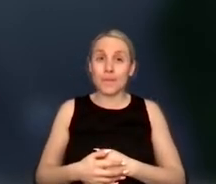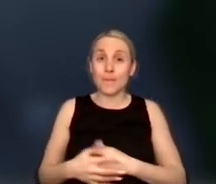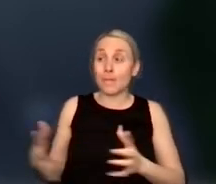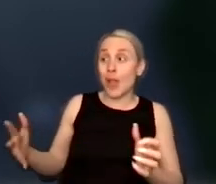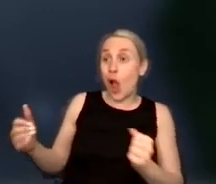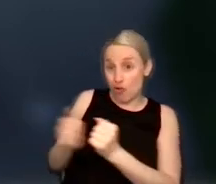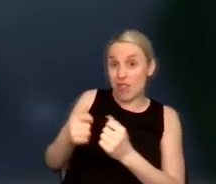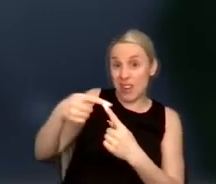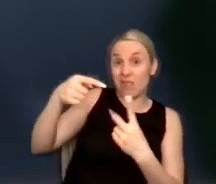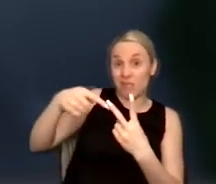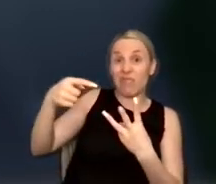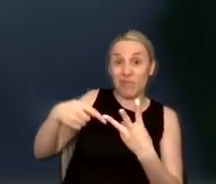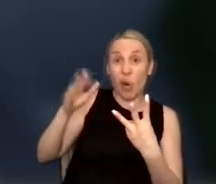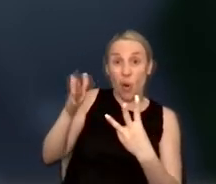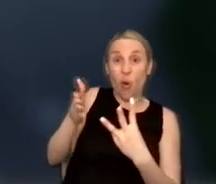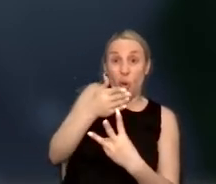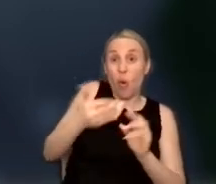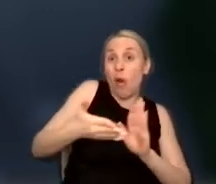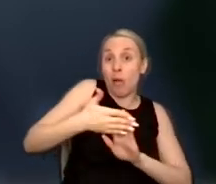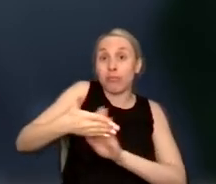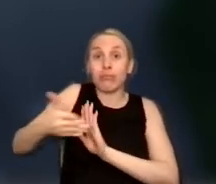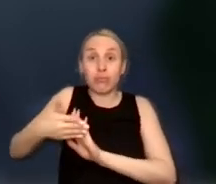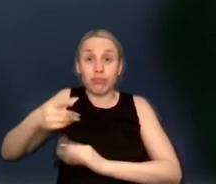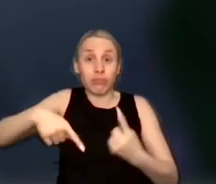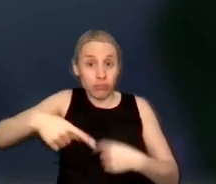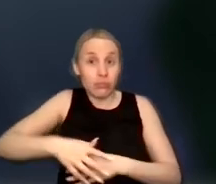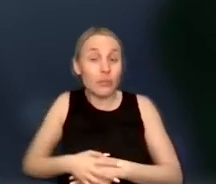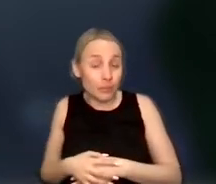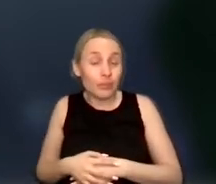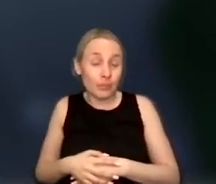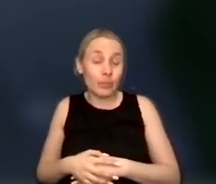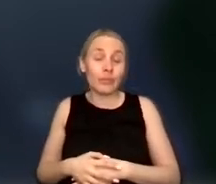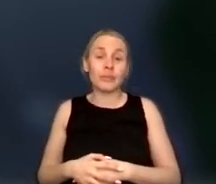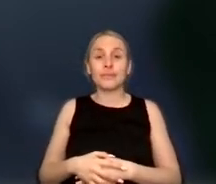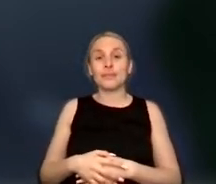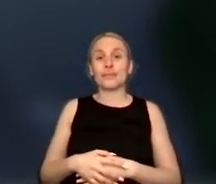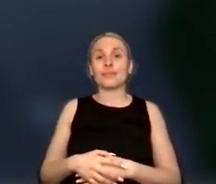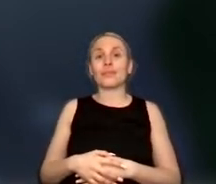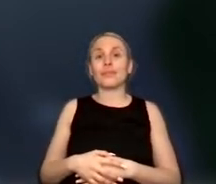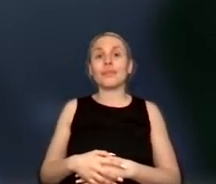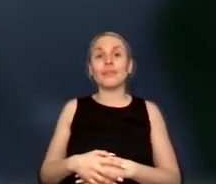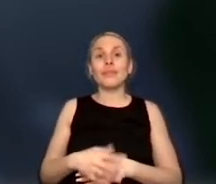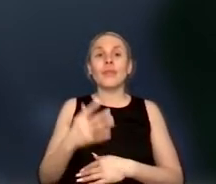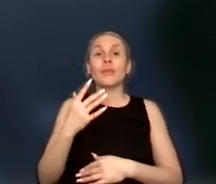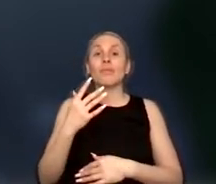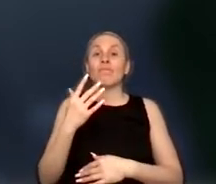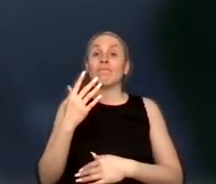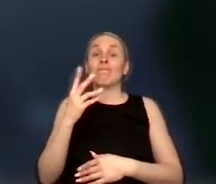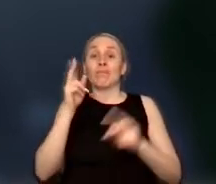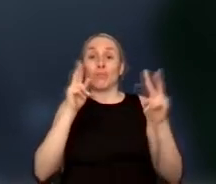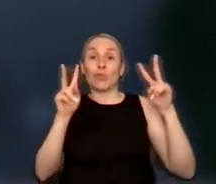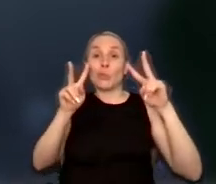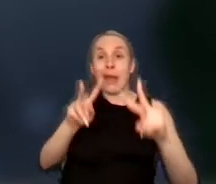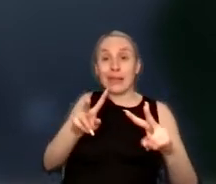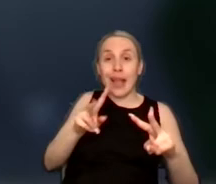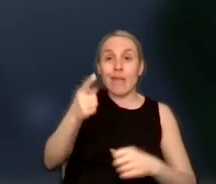things, I think that approaching this with like the mentality of play is what makes this a game. Mm. And that, like,